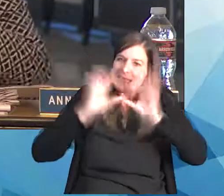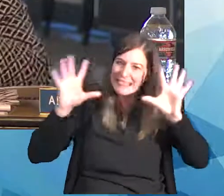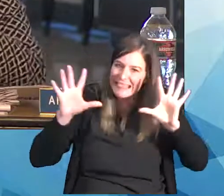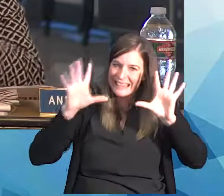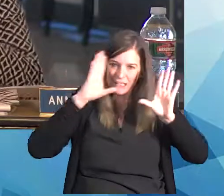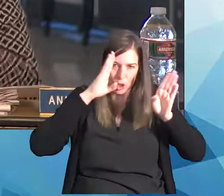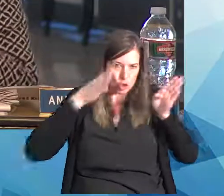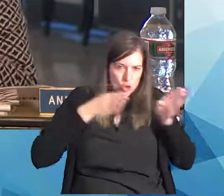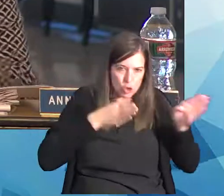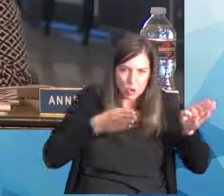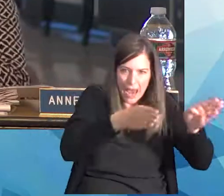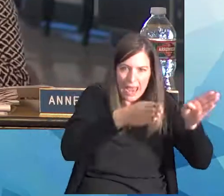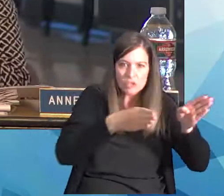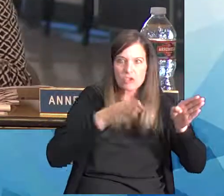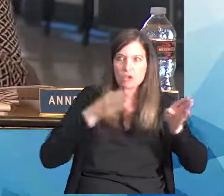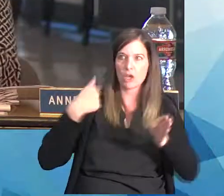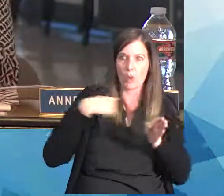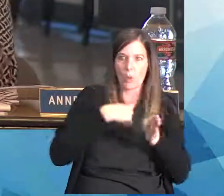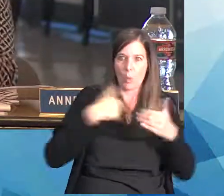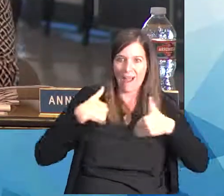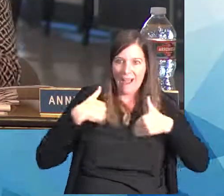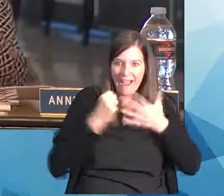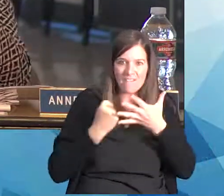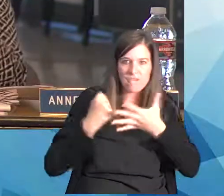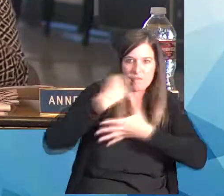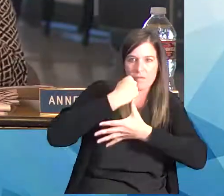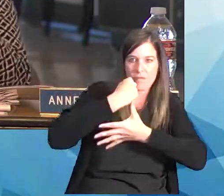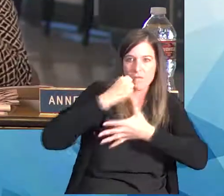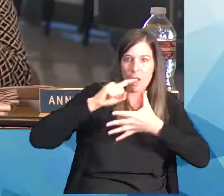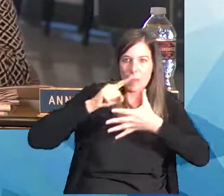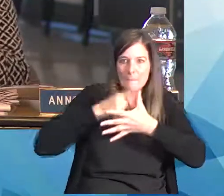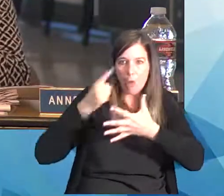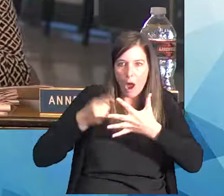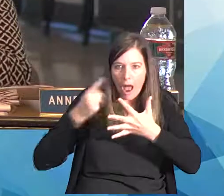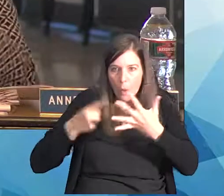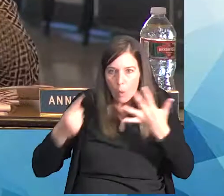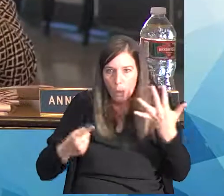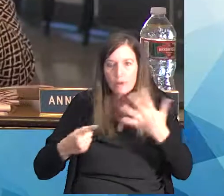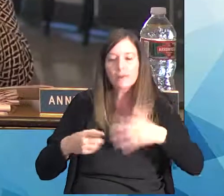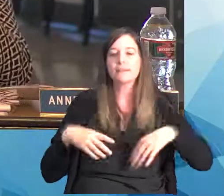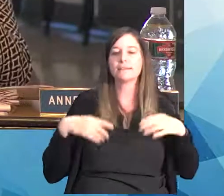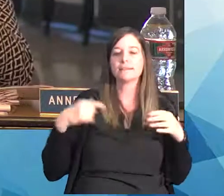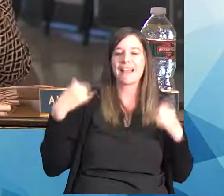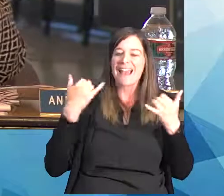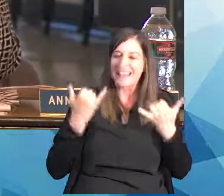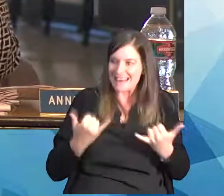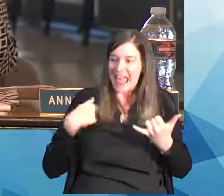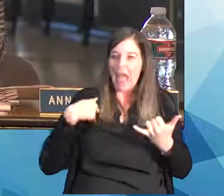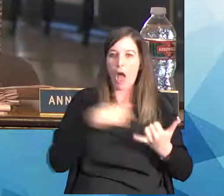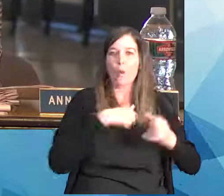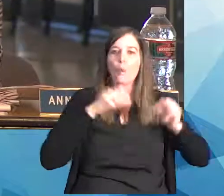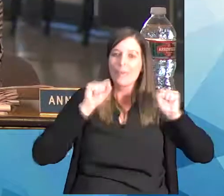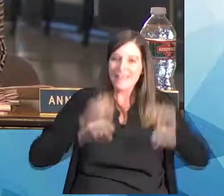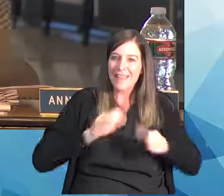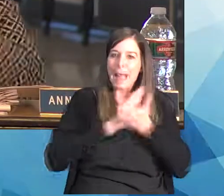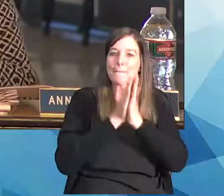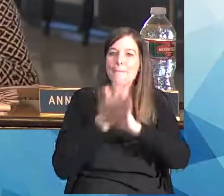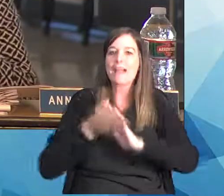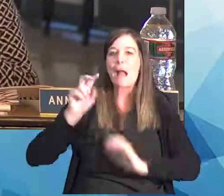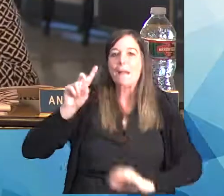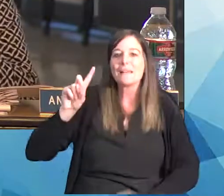it possible for ASDB to become a data-driven